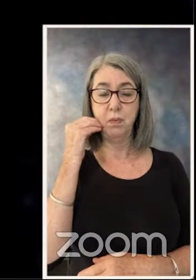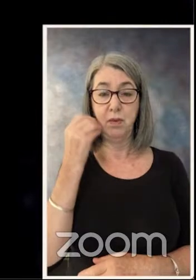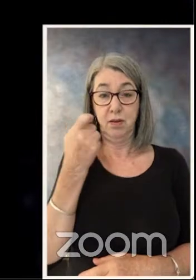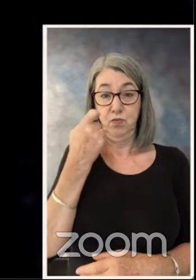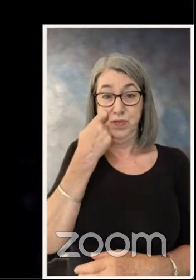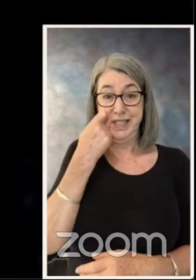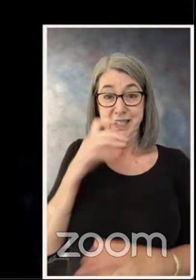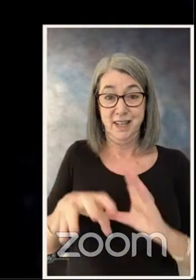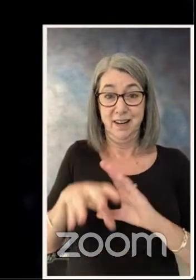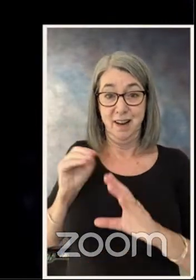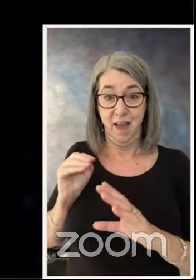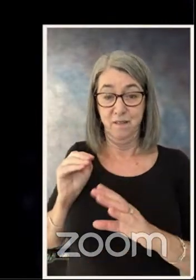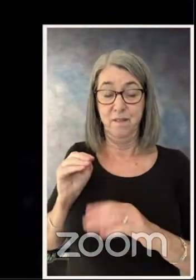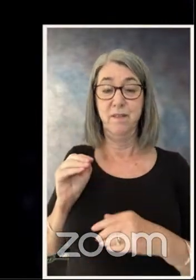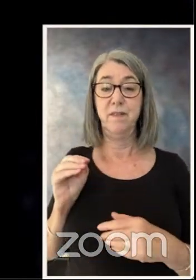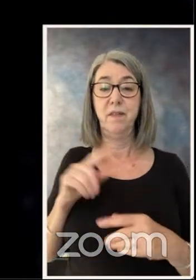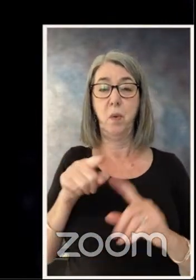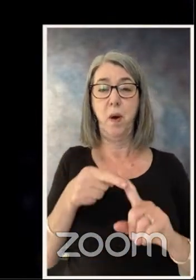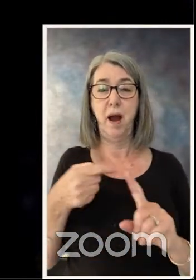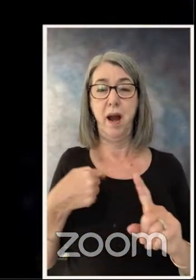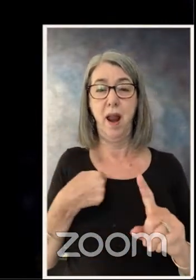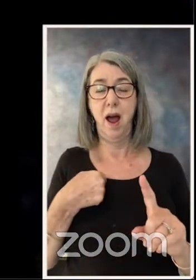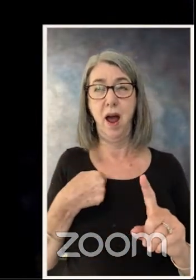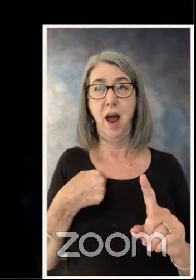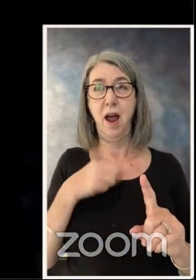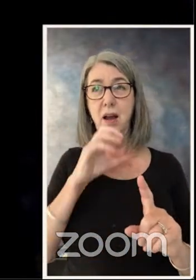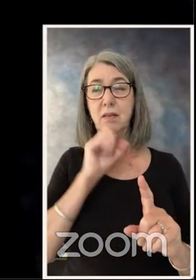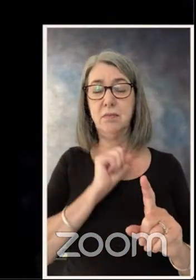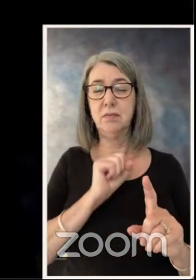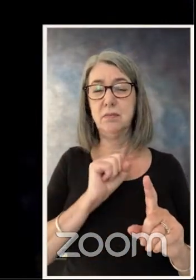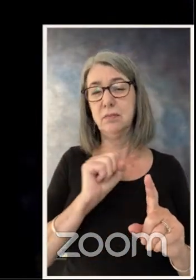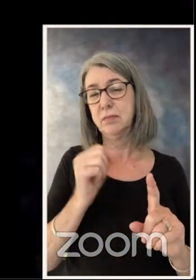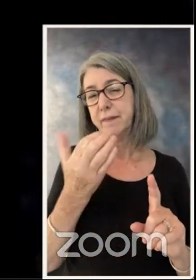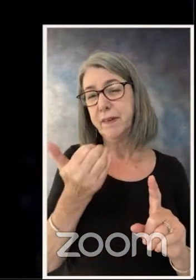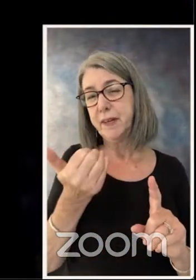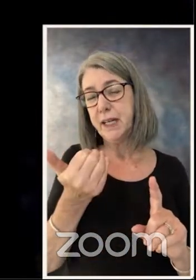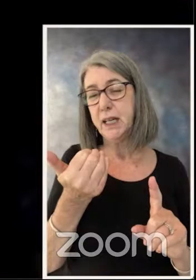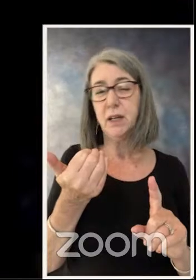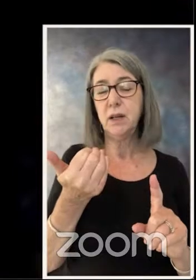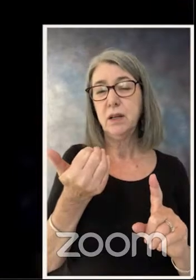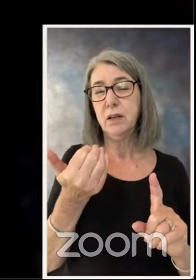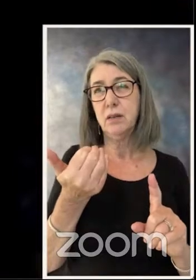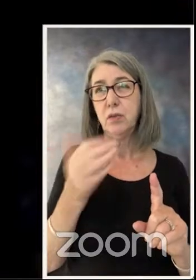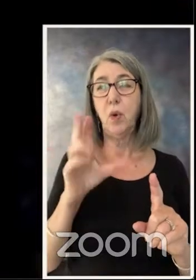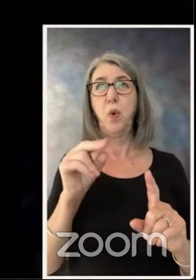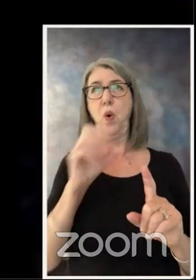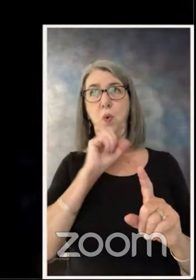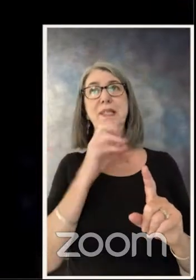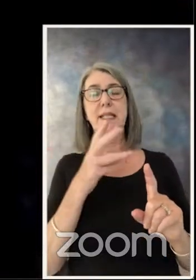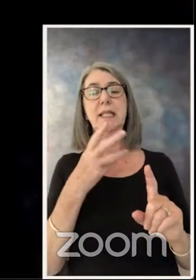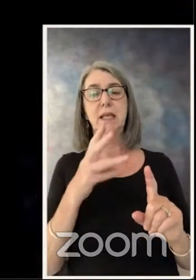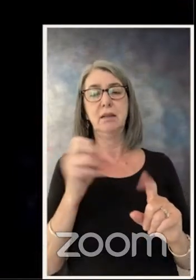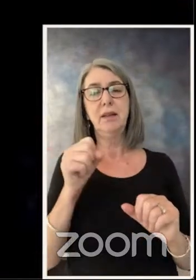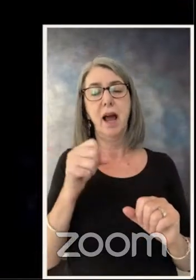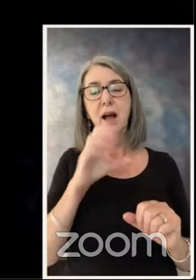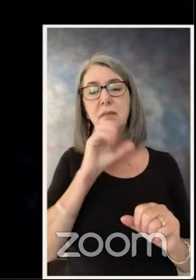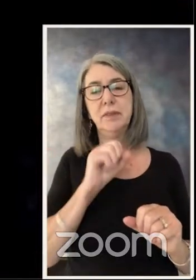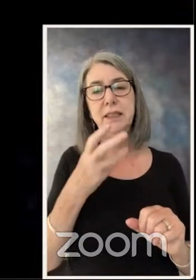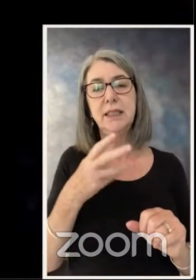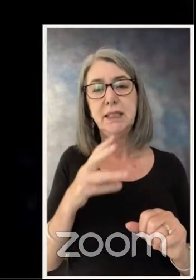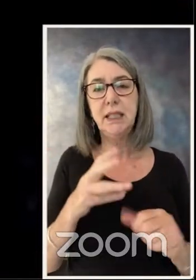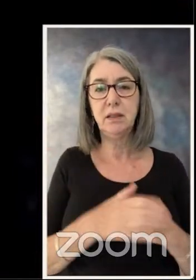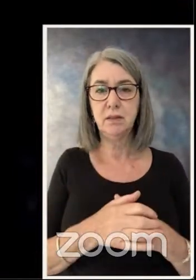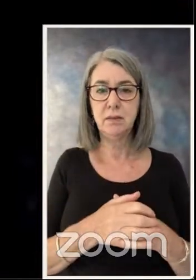I recently got out of there when I was 15, I believe. No, 16. I was